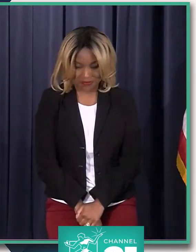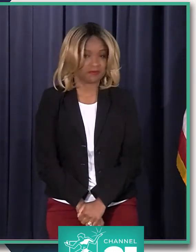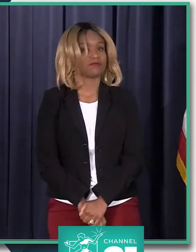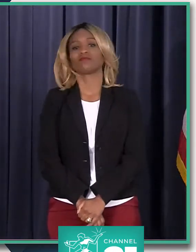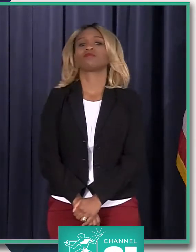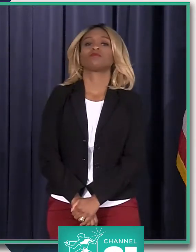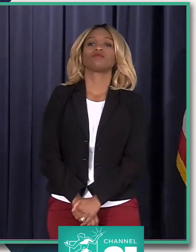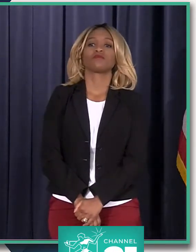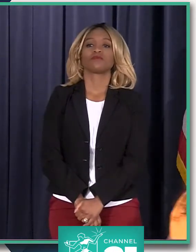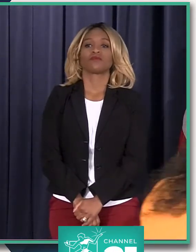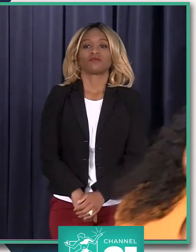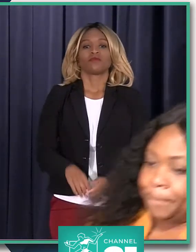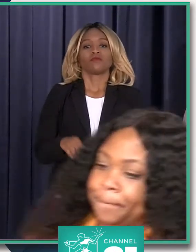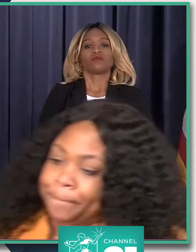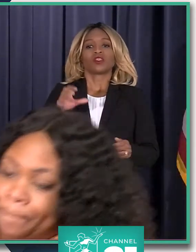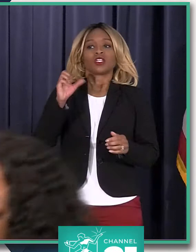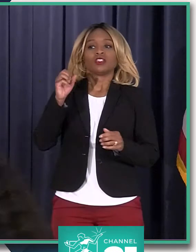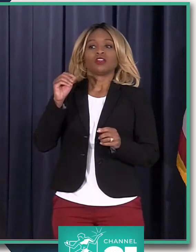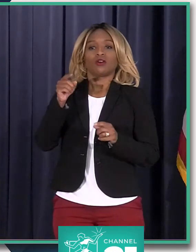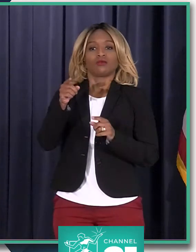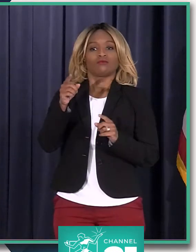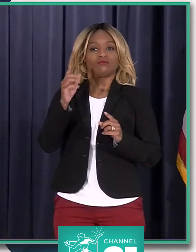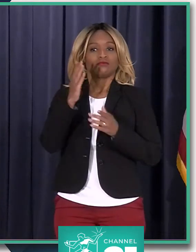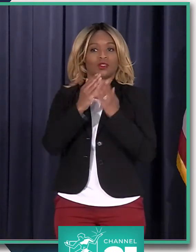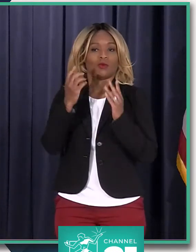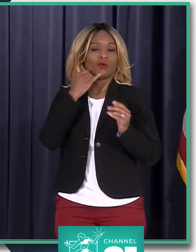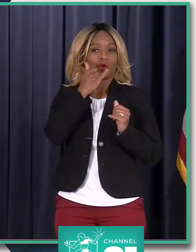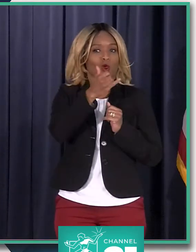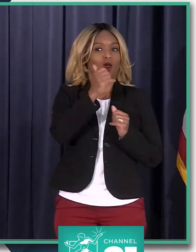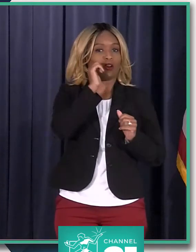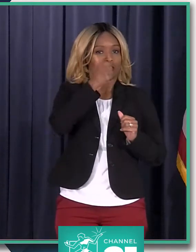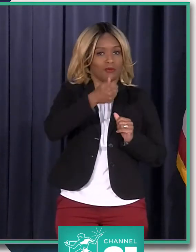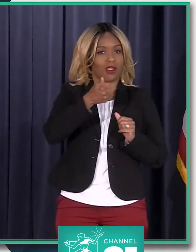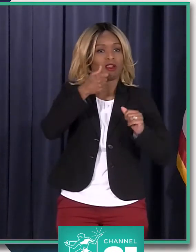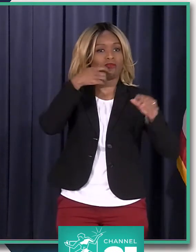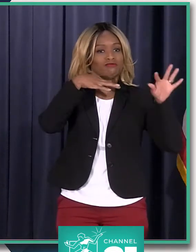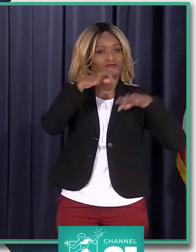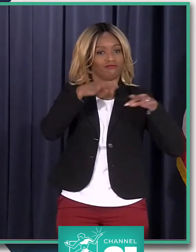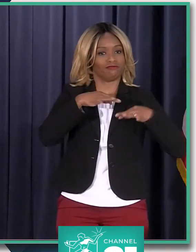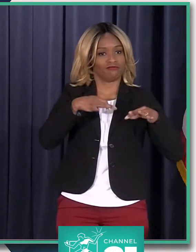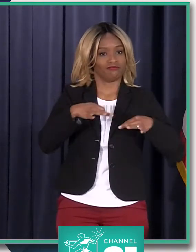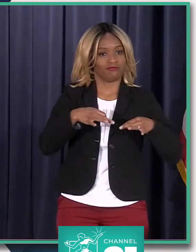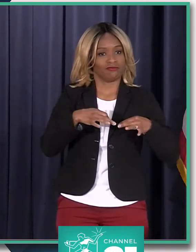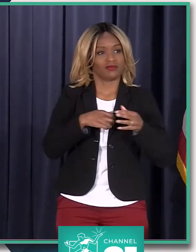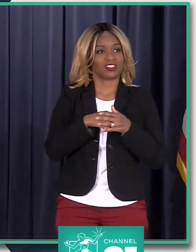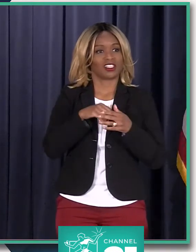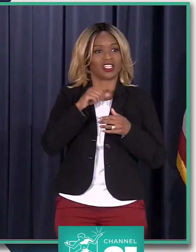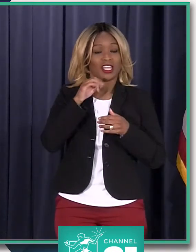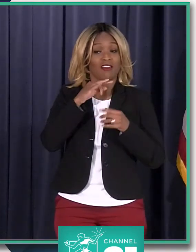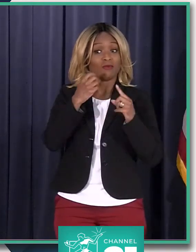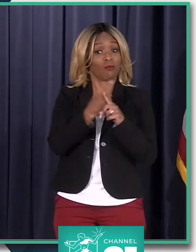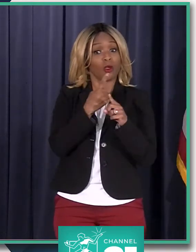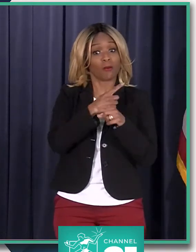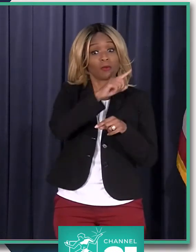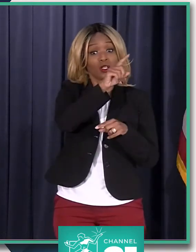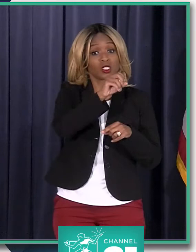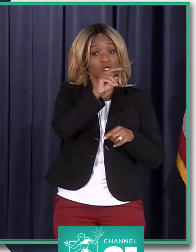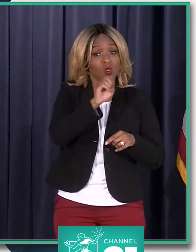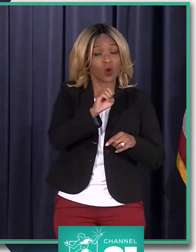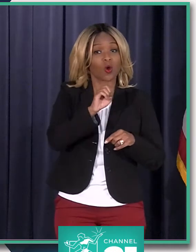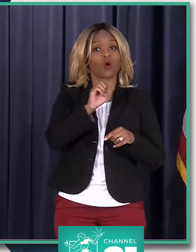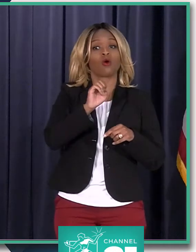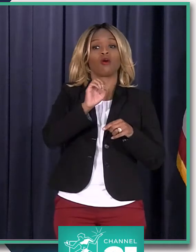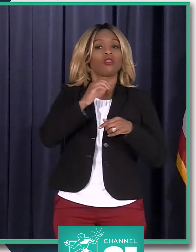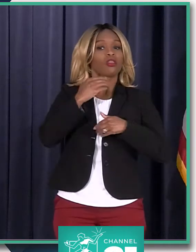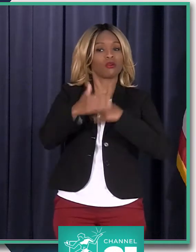So you'll get a call tomorrow and we'll take you through the details, whether they're properly zoned, what their process is. You can't